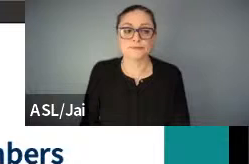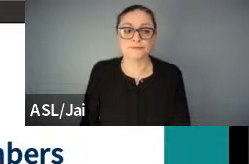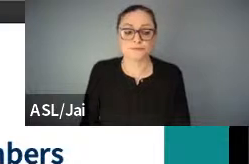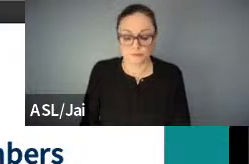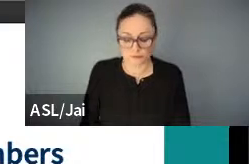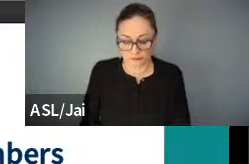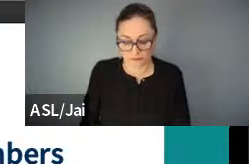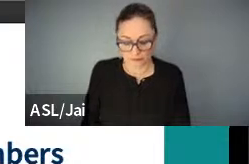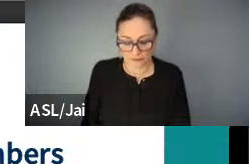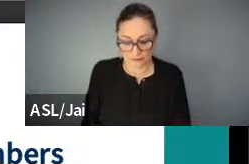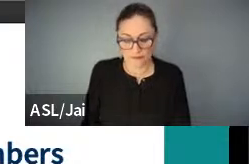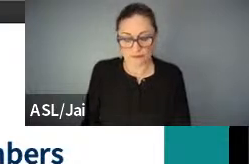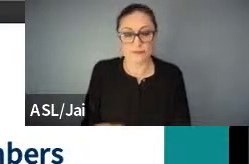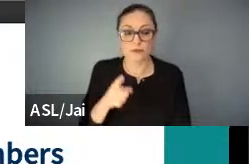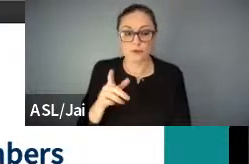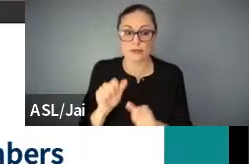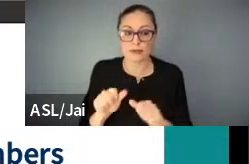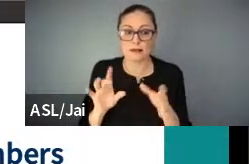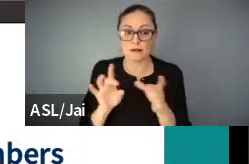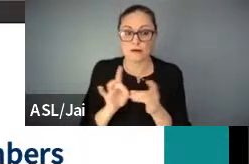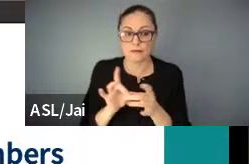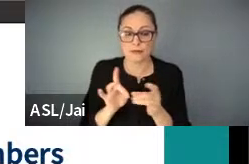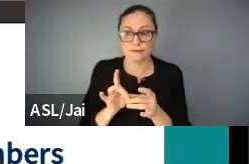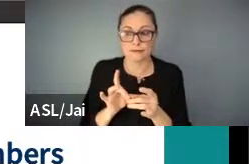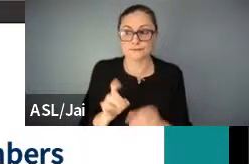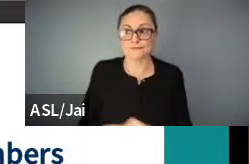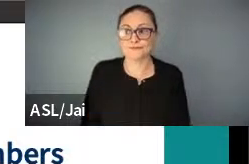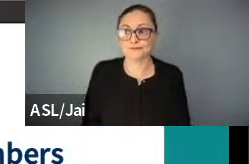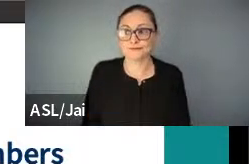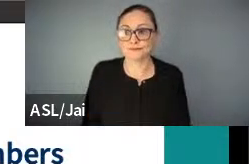that you can comment.